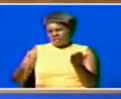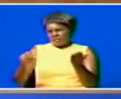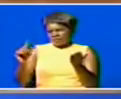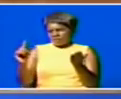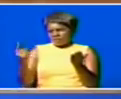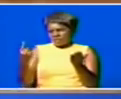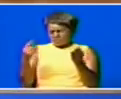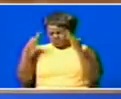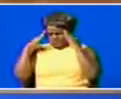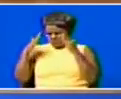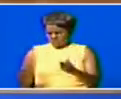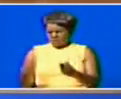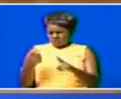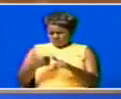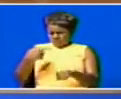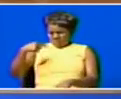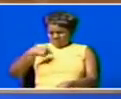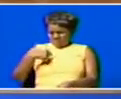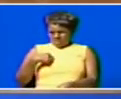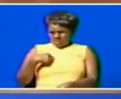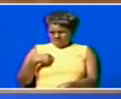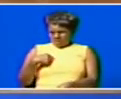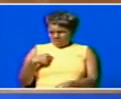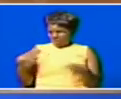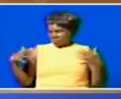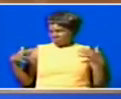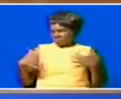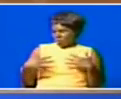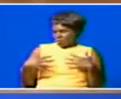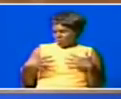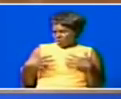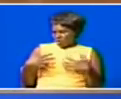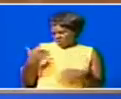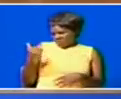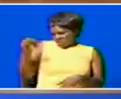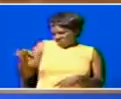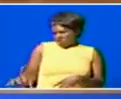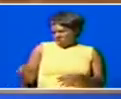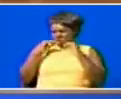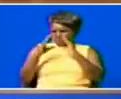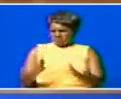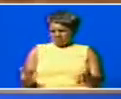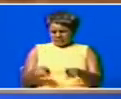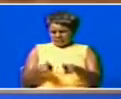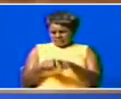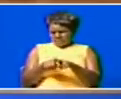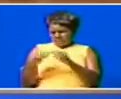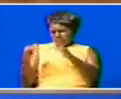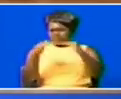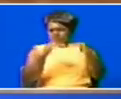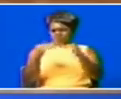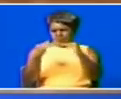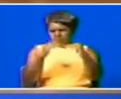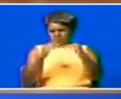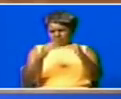first attention they get from me, they were like, wow, the small teacher, they are the same size. They are